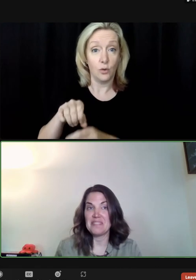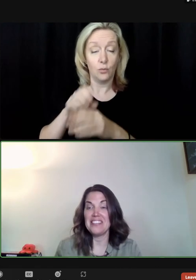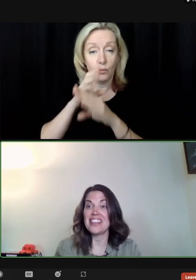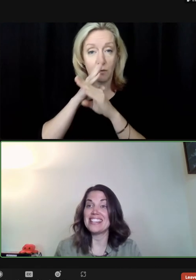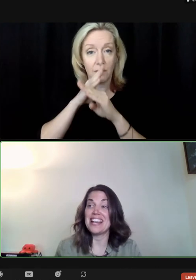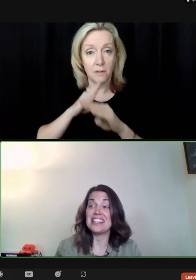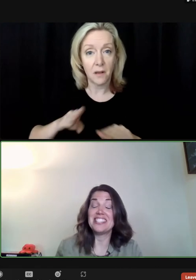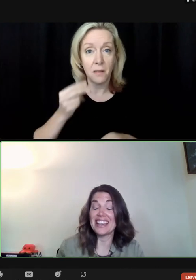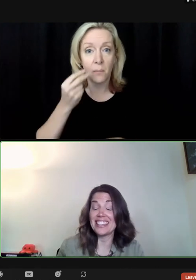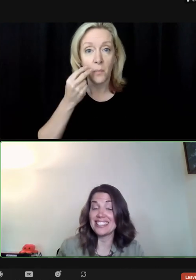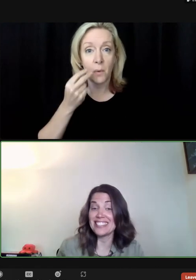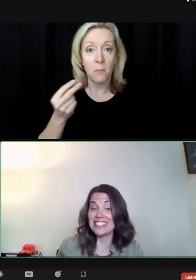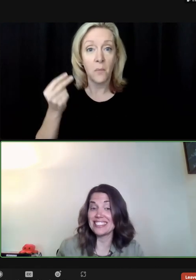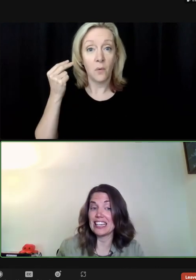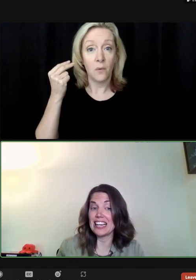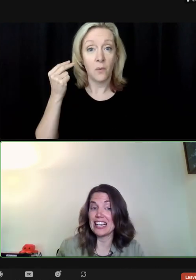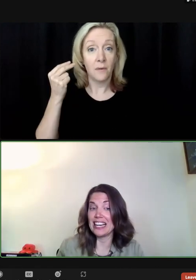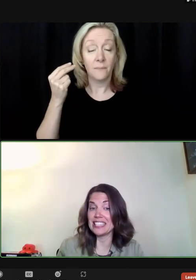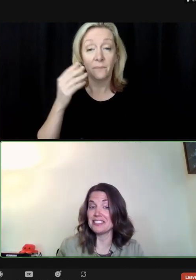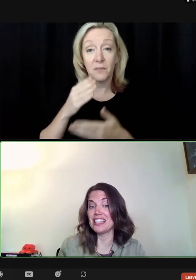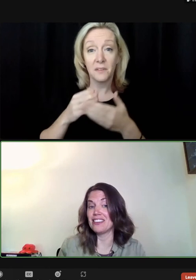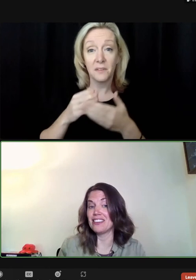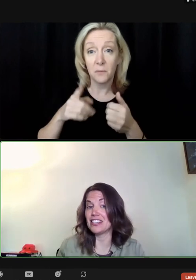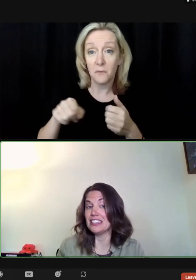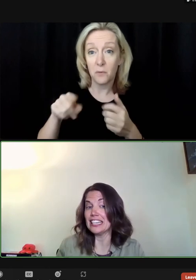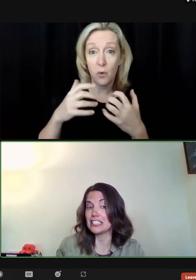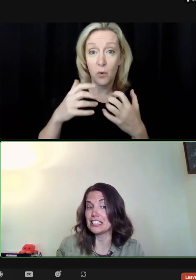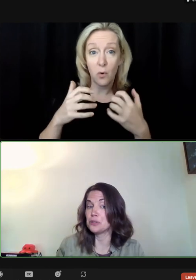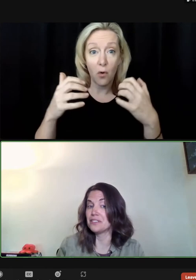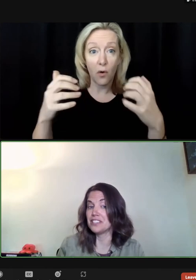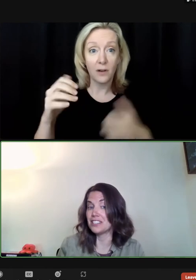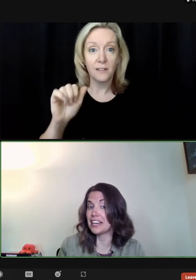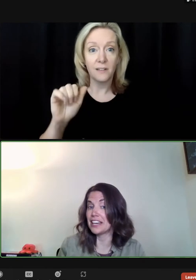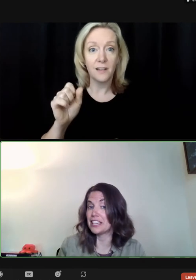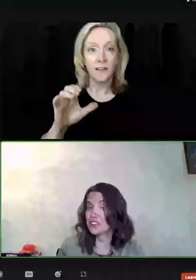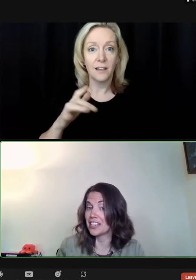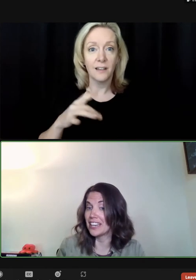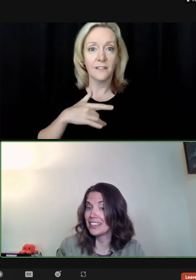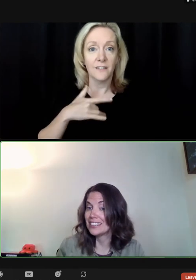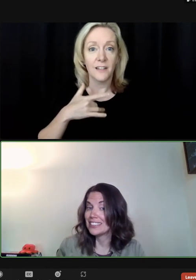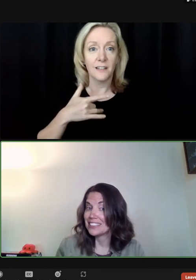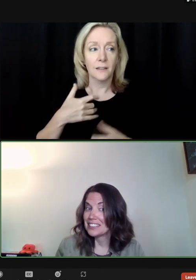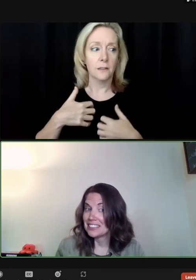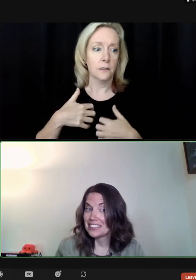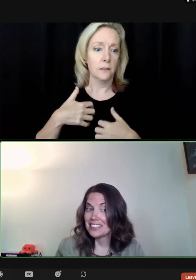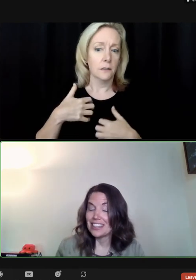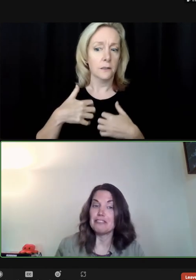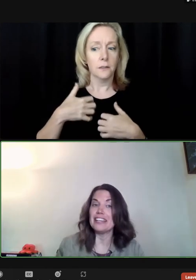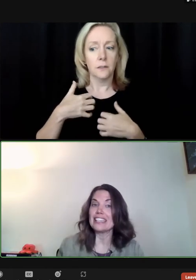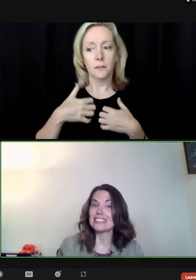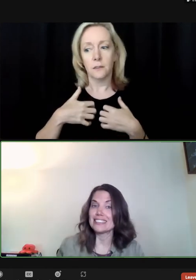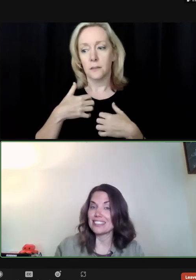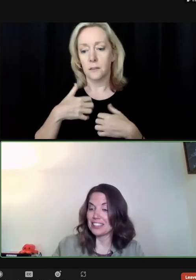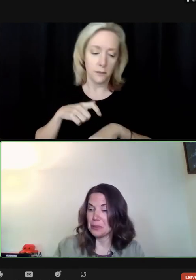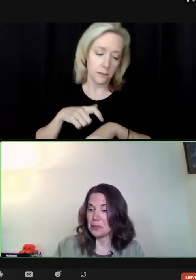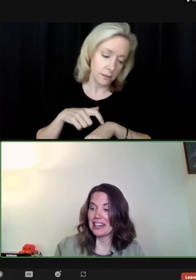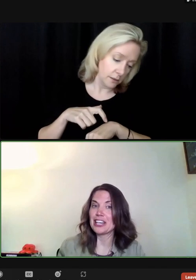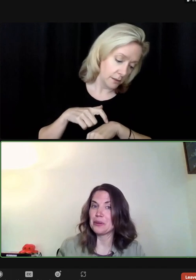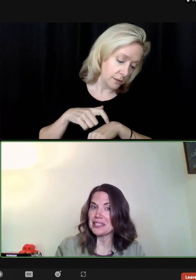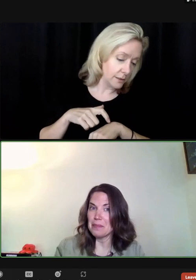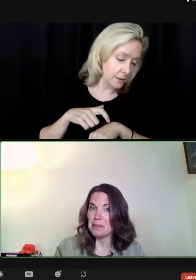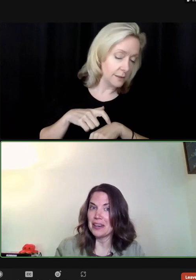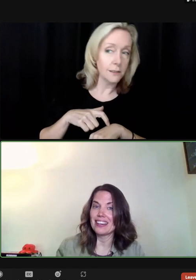anybody, even that 10 seconds kind of felt like a little bit of a tiny eternity of like, all